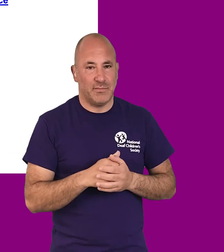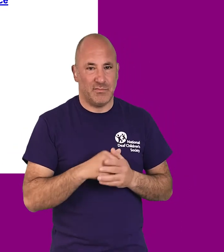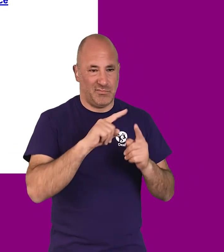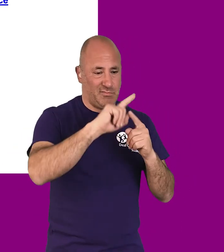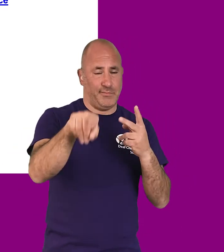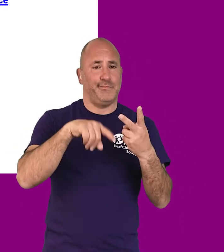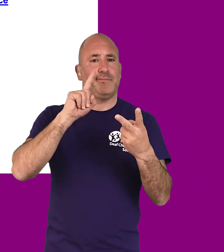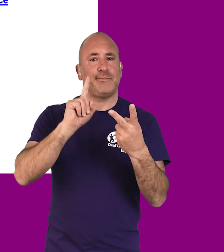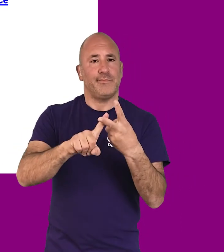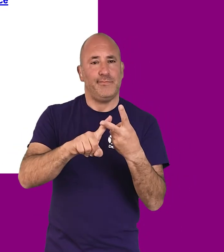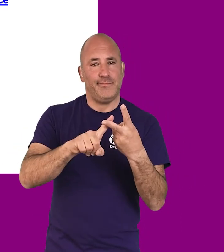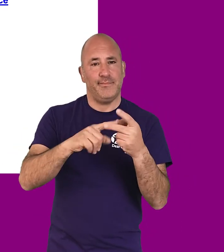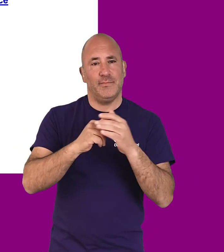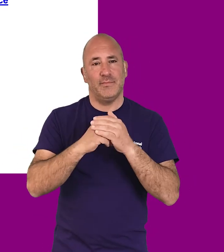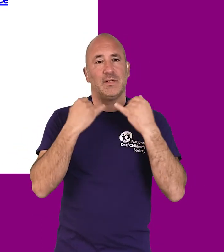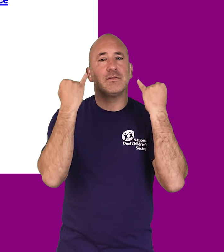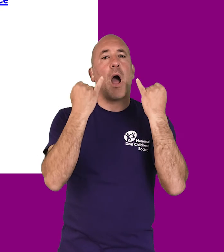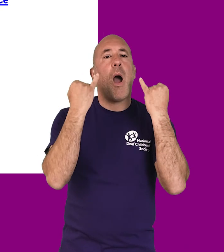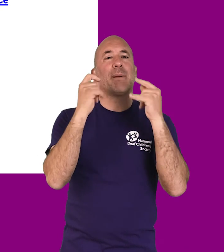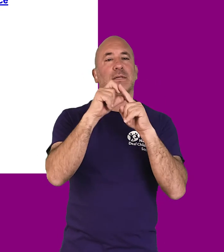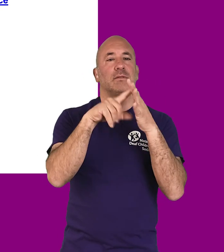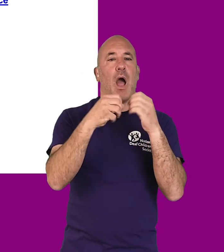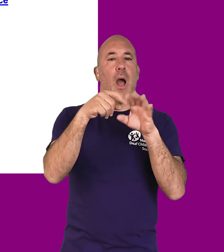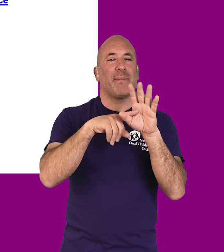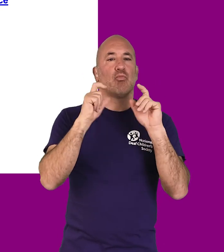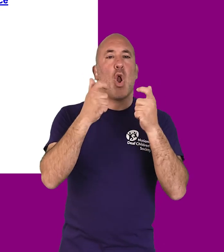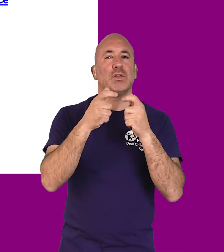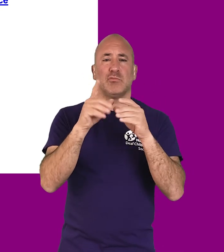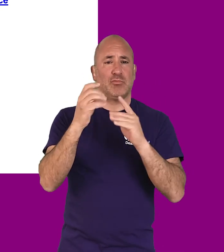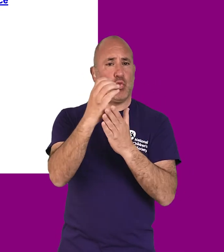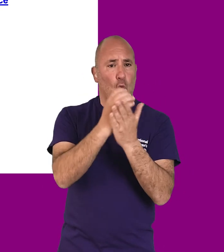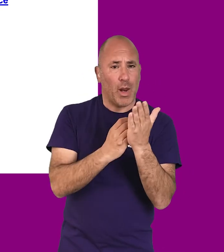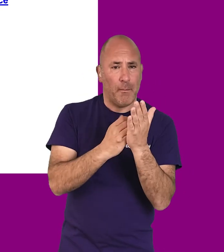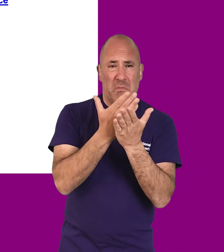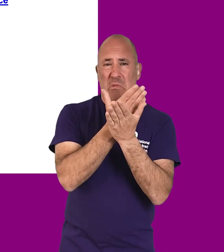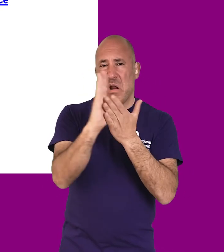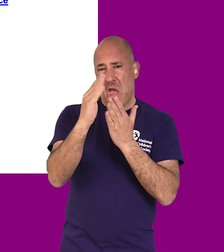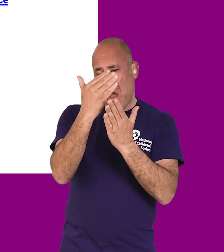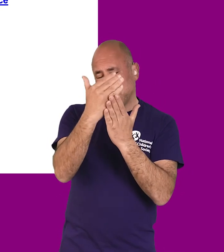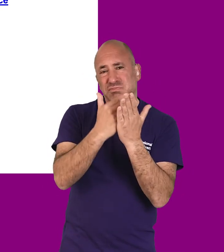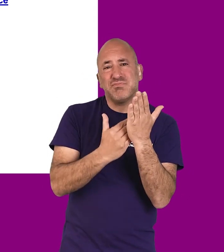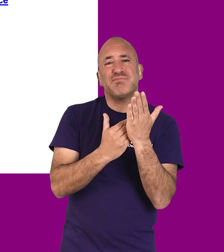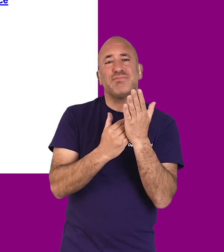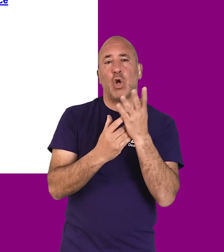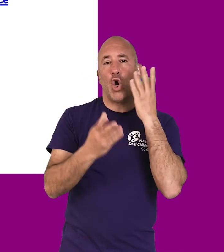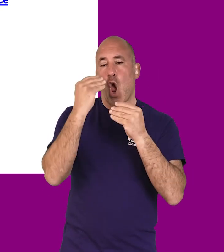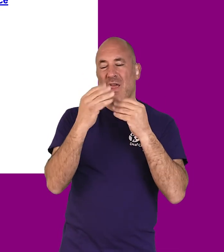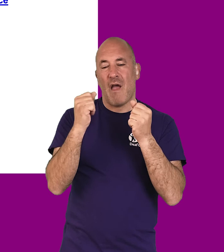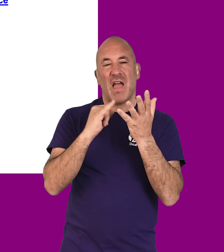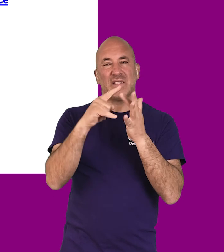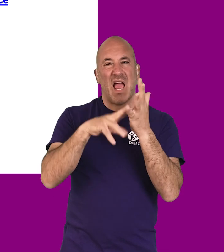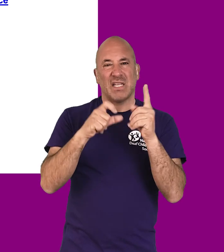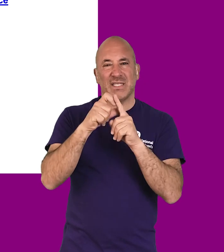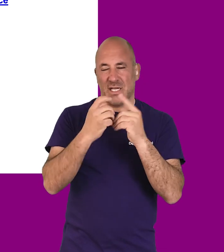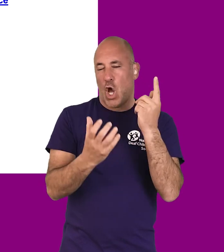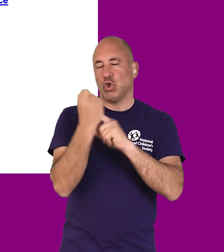emotional needs. Derby College leads on curriculum and how you can ensure it has a clear purpose and enables